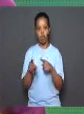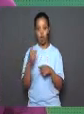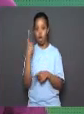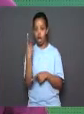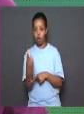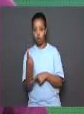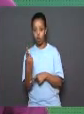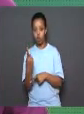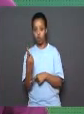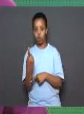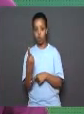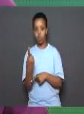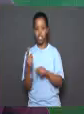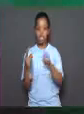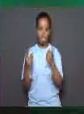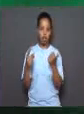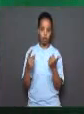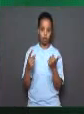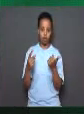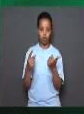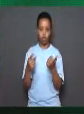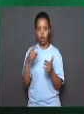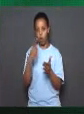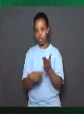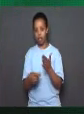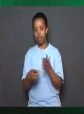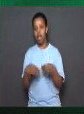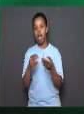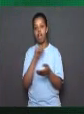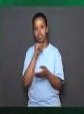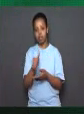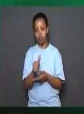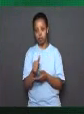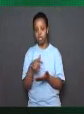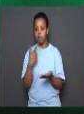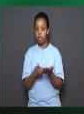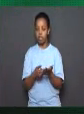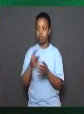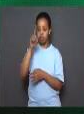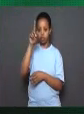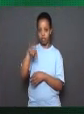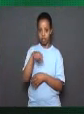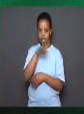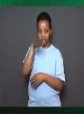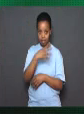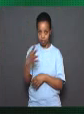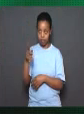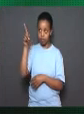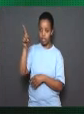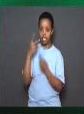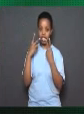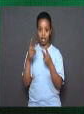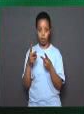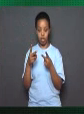not outweigh the other. As you can see in this graph, students,